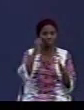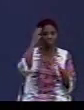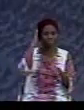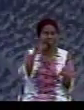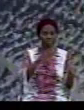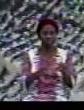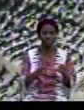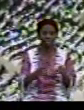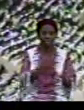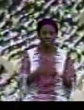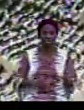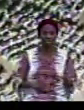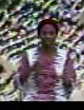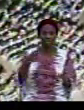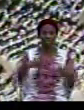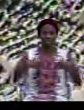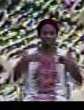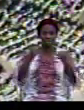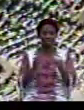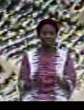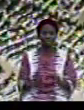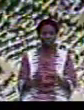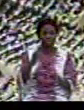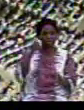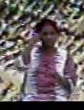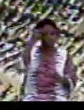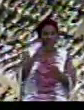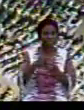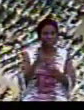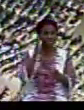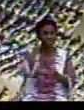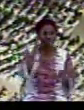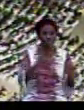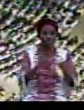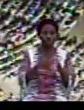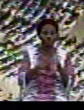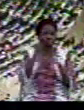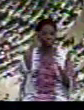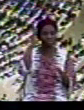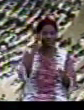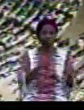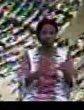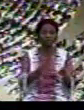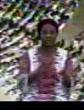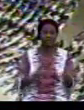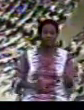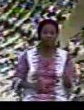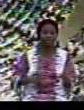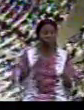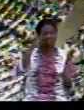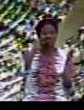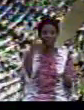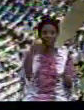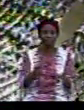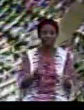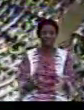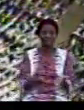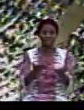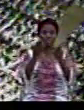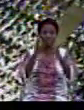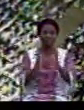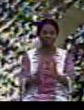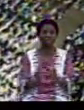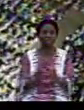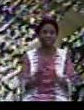healer, and his name will do what it will do. Christ is the lifter up, the one that